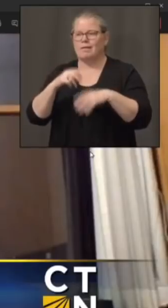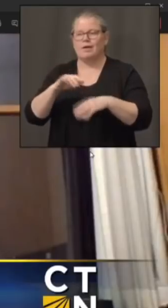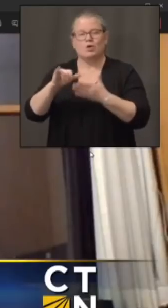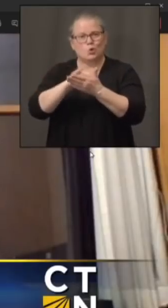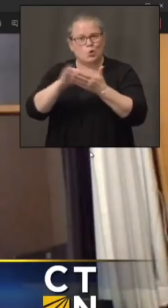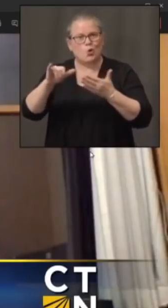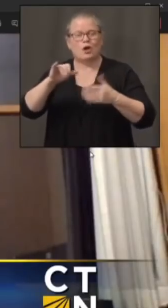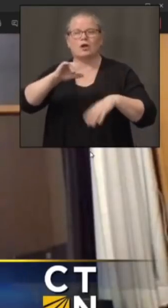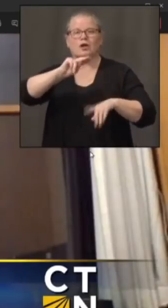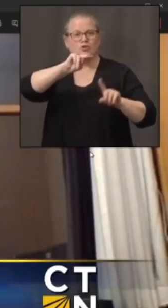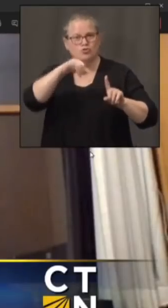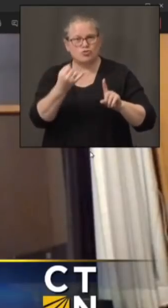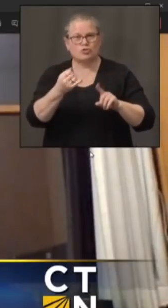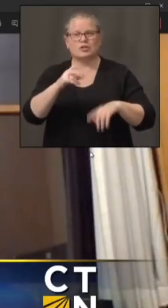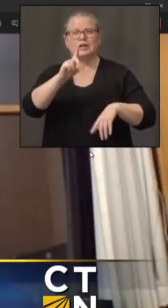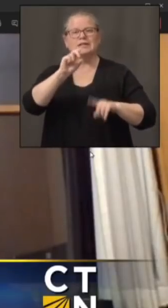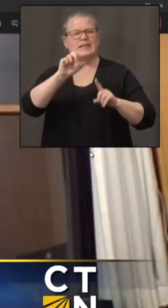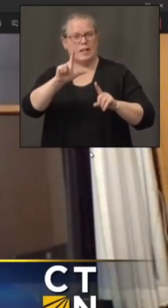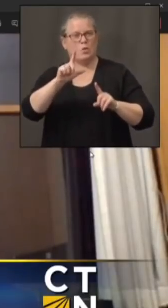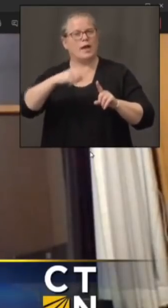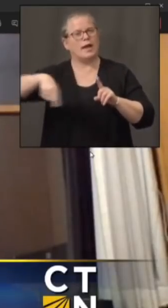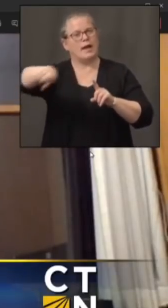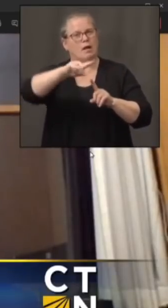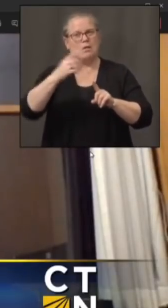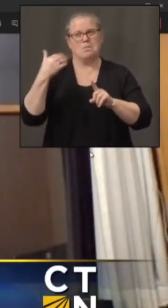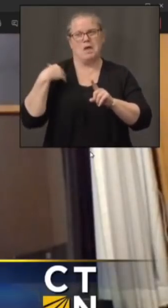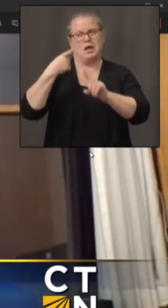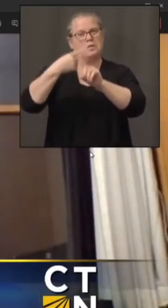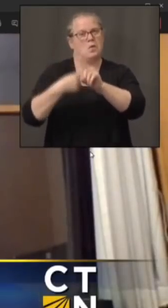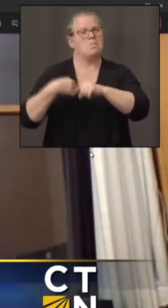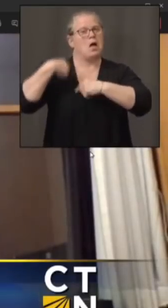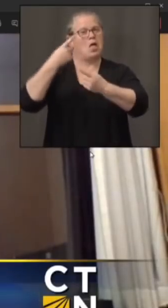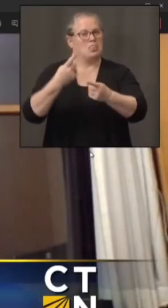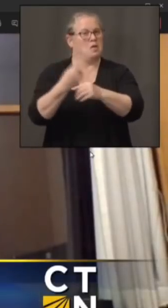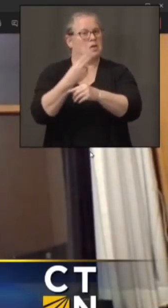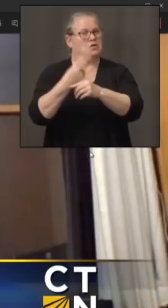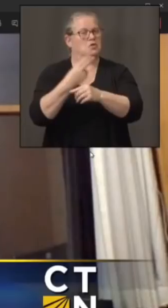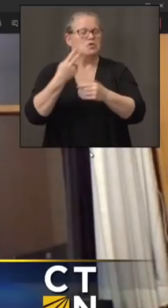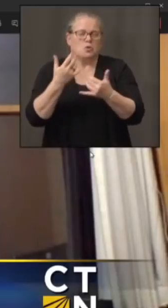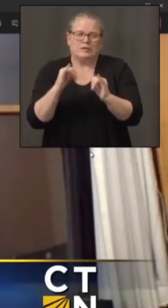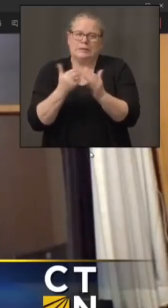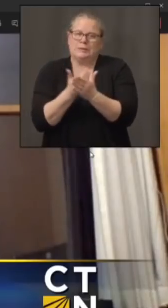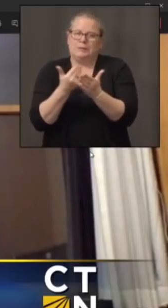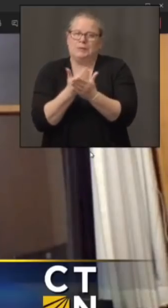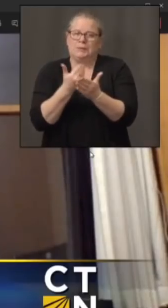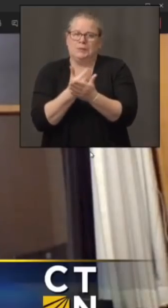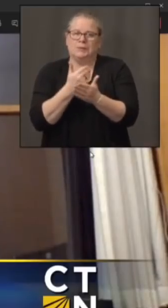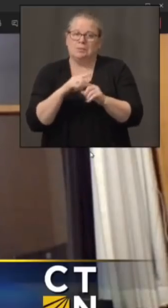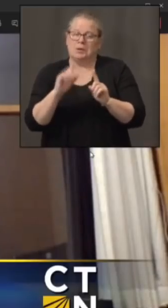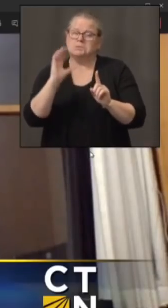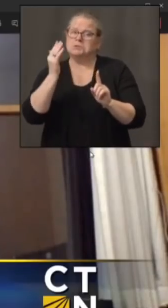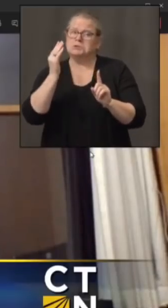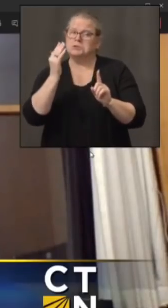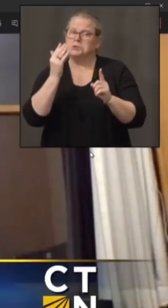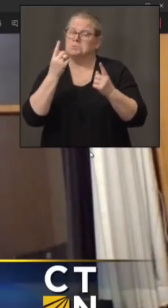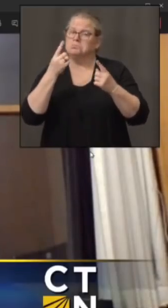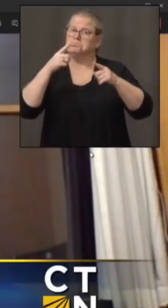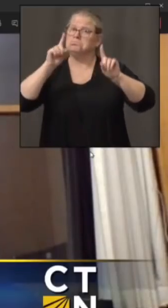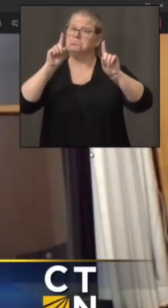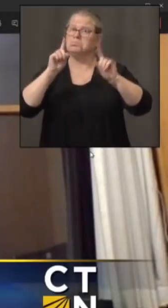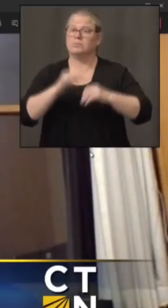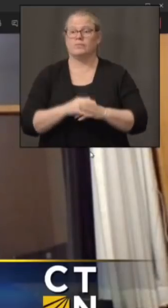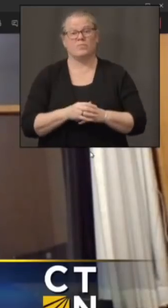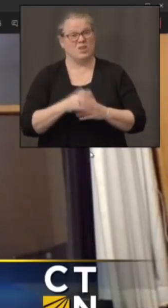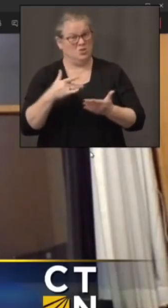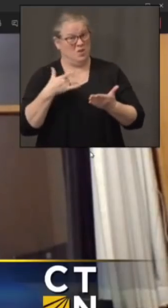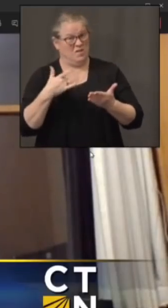who've gone live with this, only have done it in the last month or so. So it's still in the early days. I mean, how effective a tool do you expect